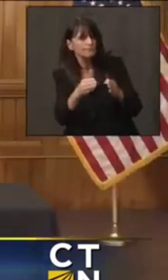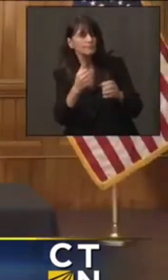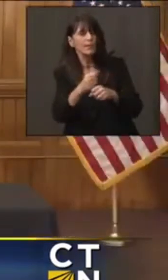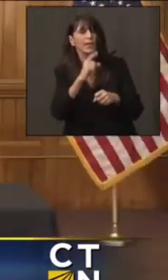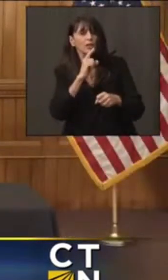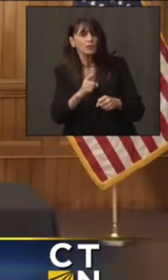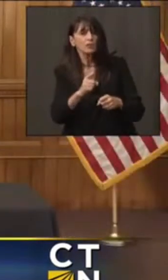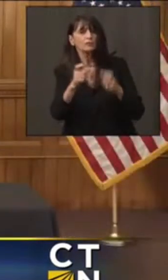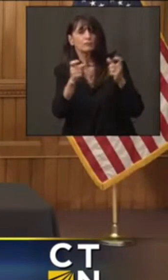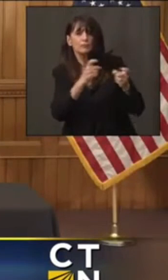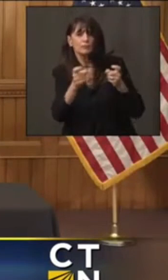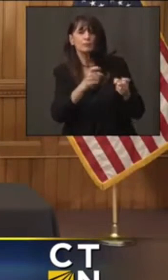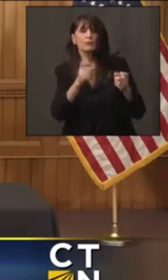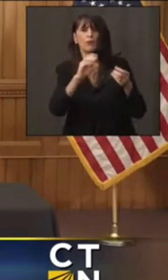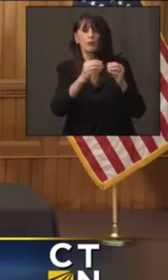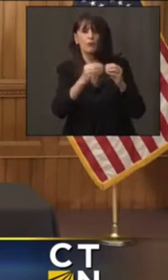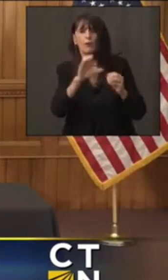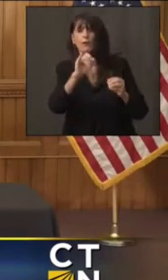Okay, thank you.